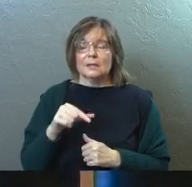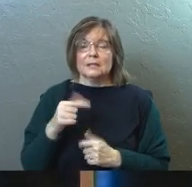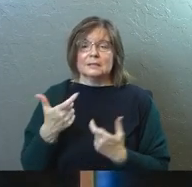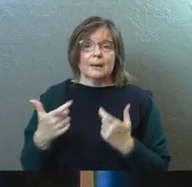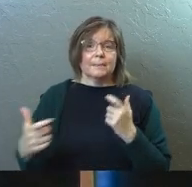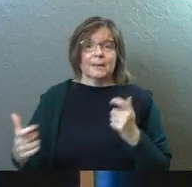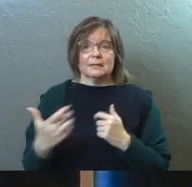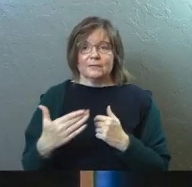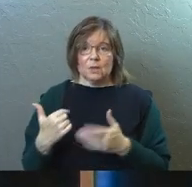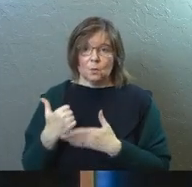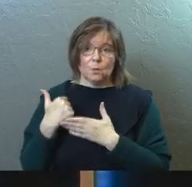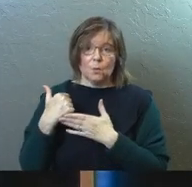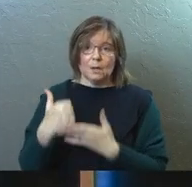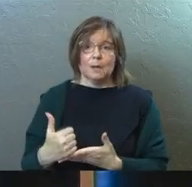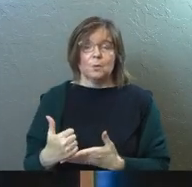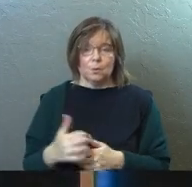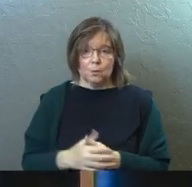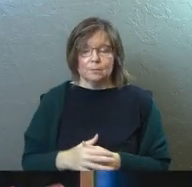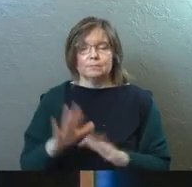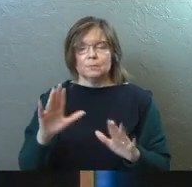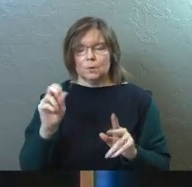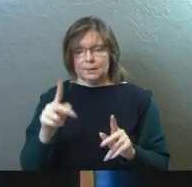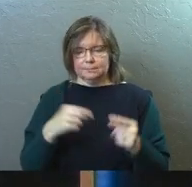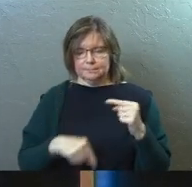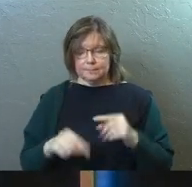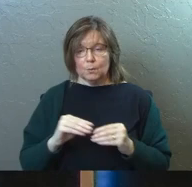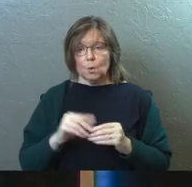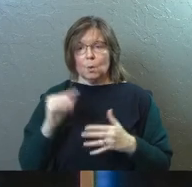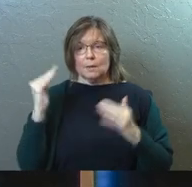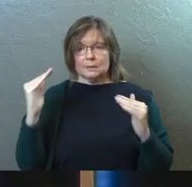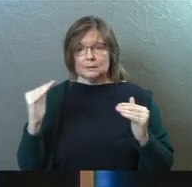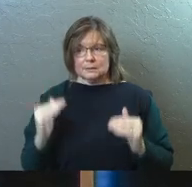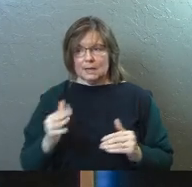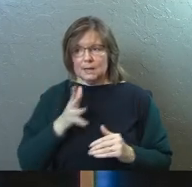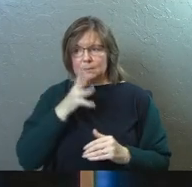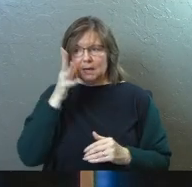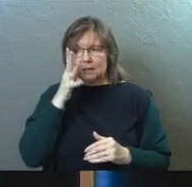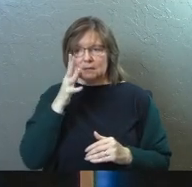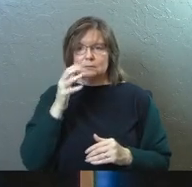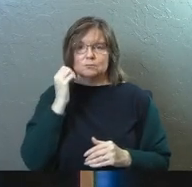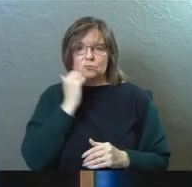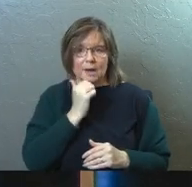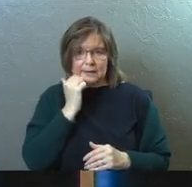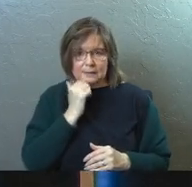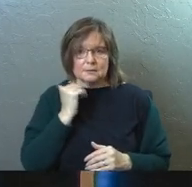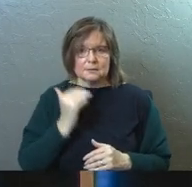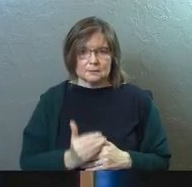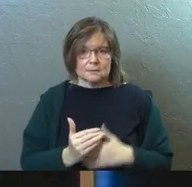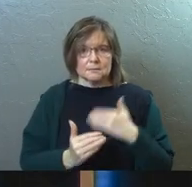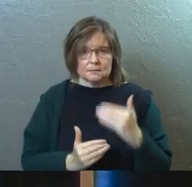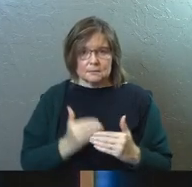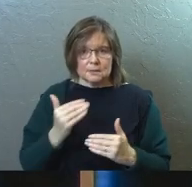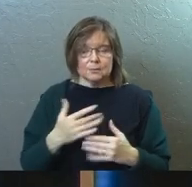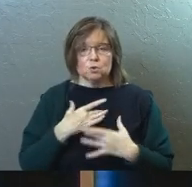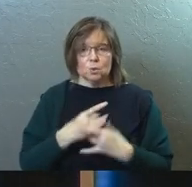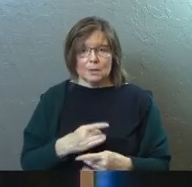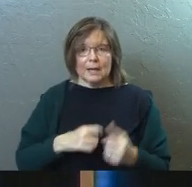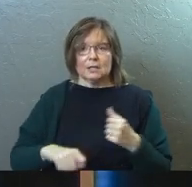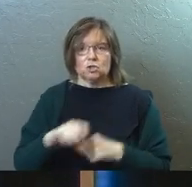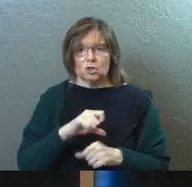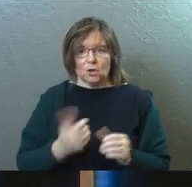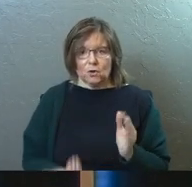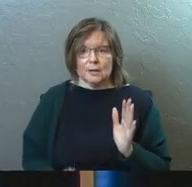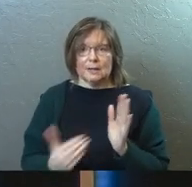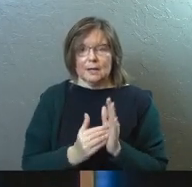This is a massive thing that will help you. Okay, got some more steps for you. Parenting practical steps in order to like each other